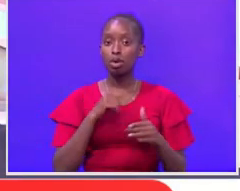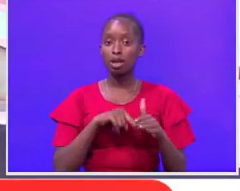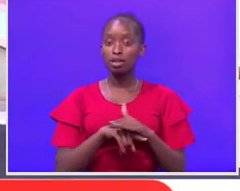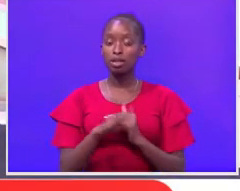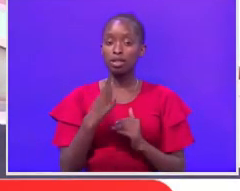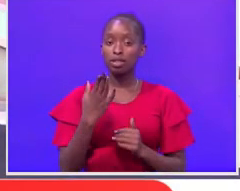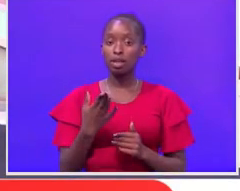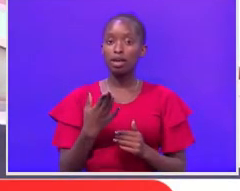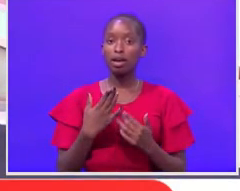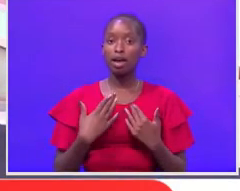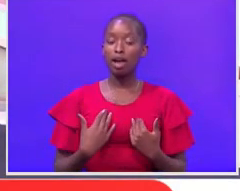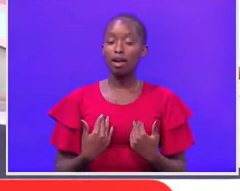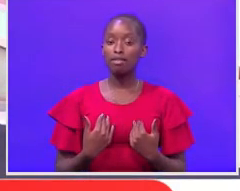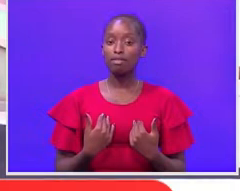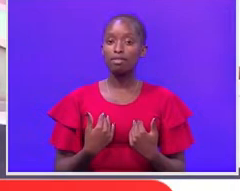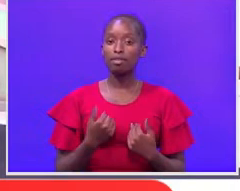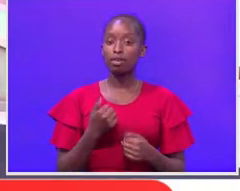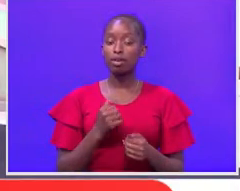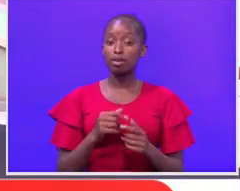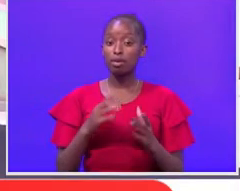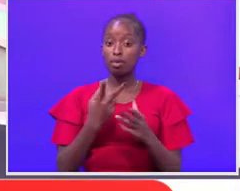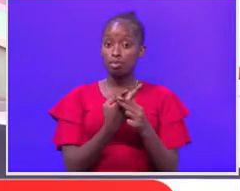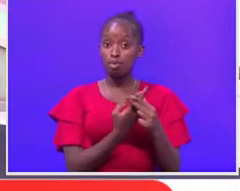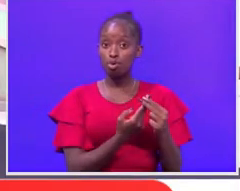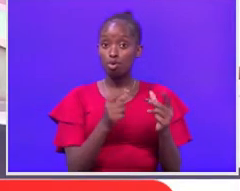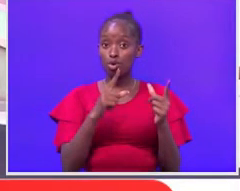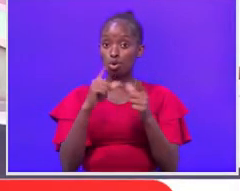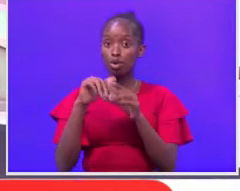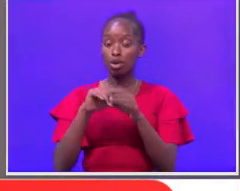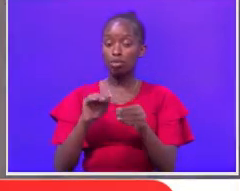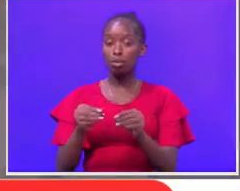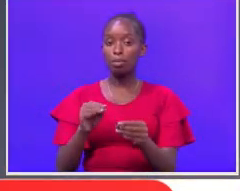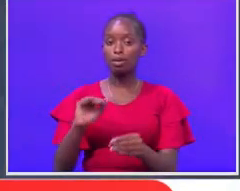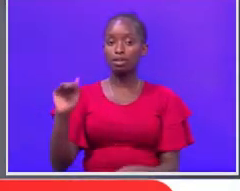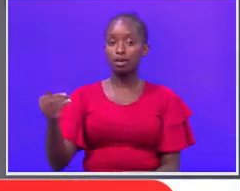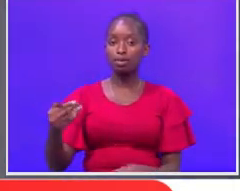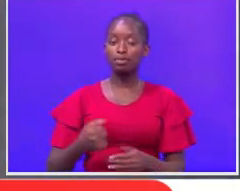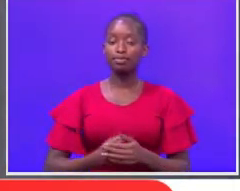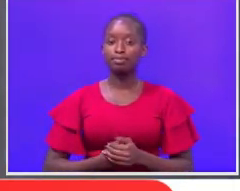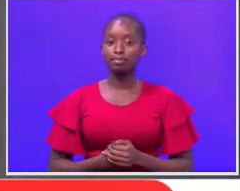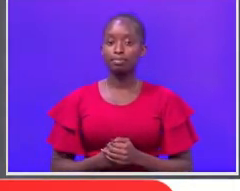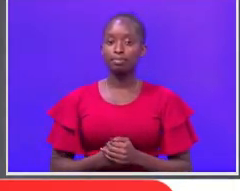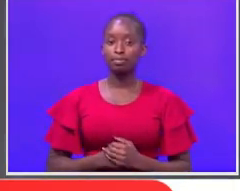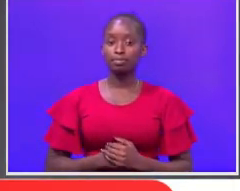Matatu, the vehicles were both headed to Bomet Town.